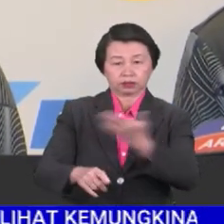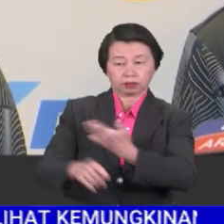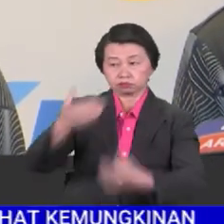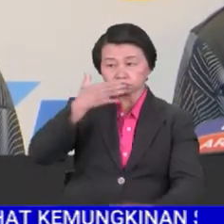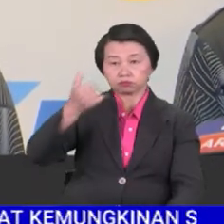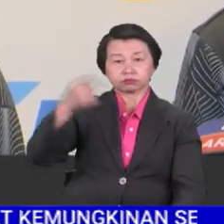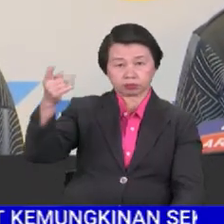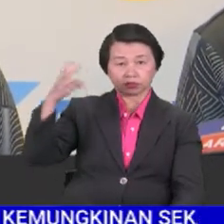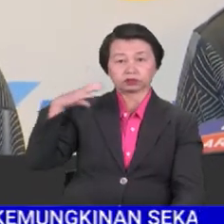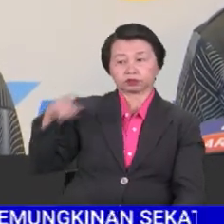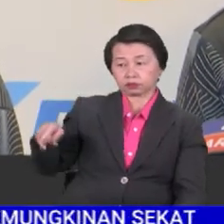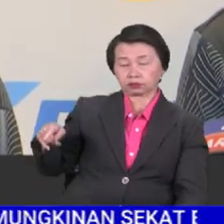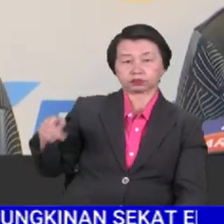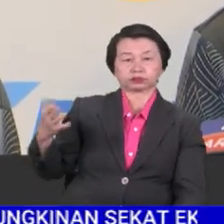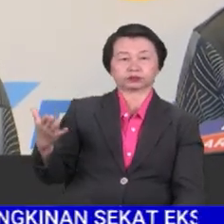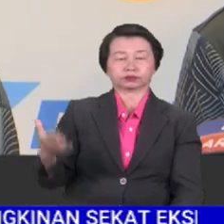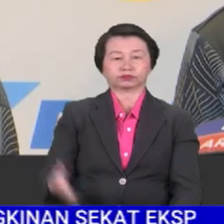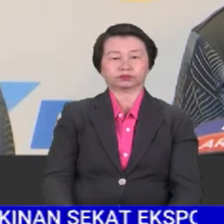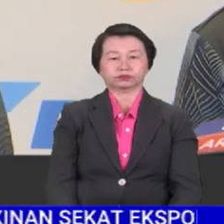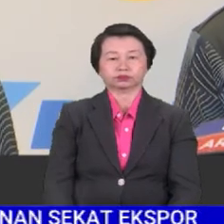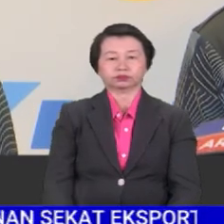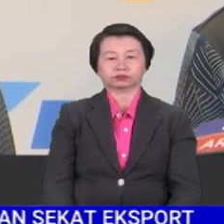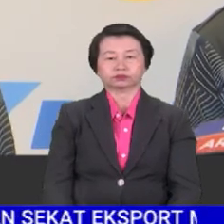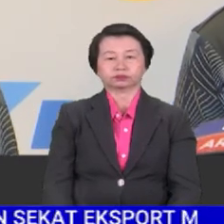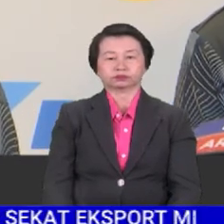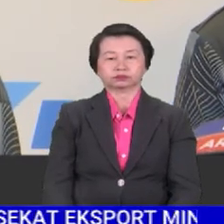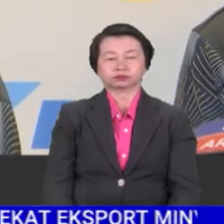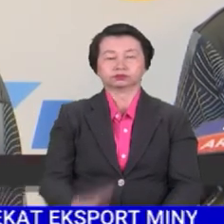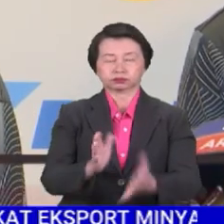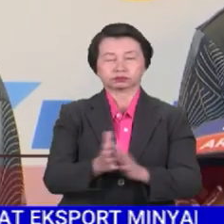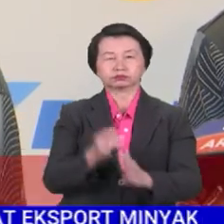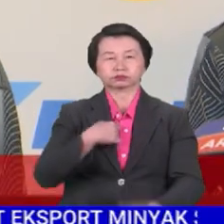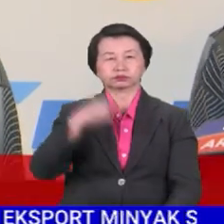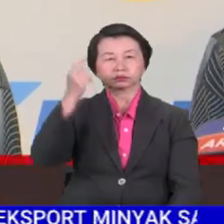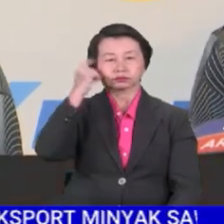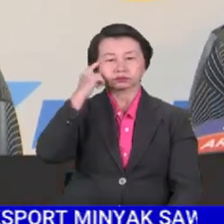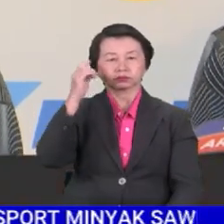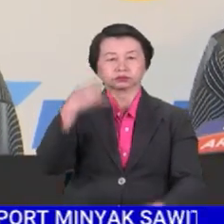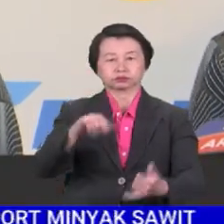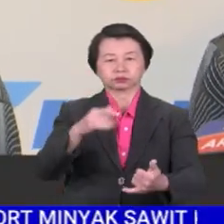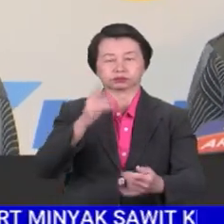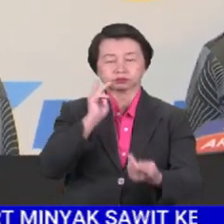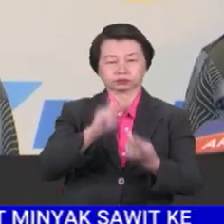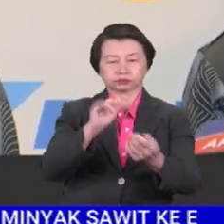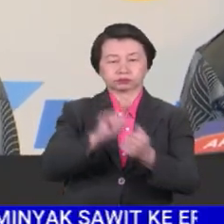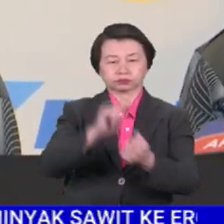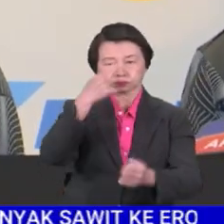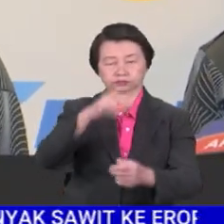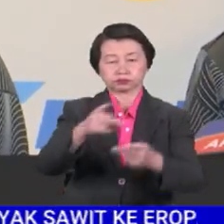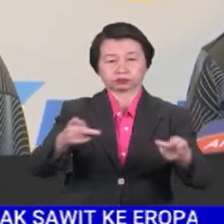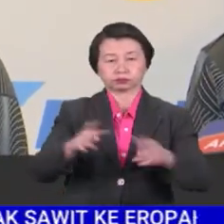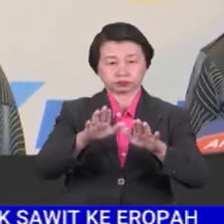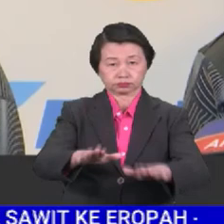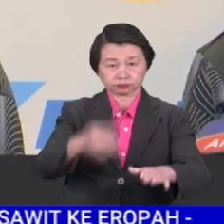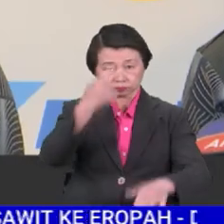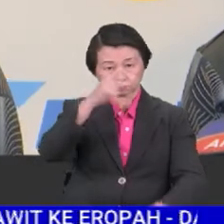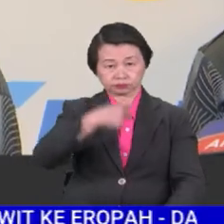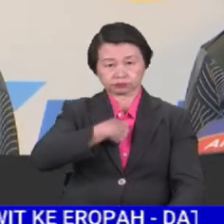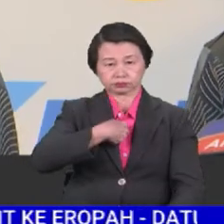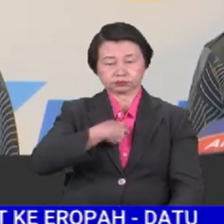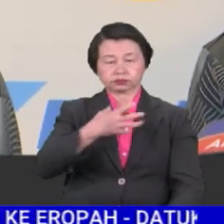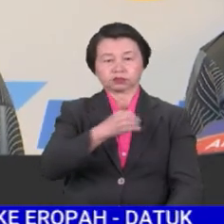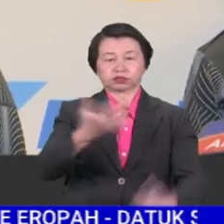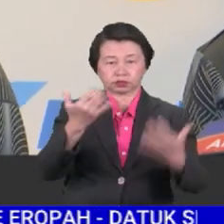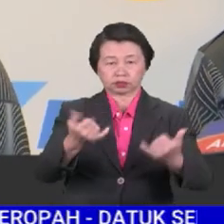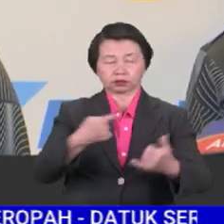best selection. Would you believe it? So I think it's the good place for me. It's the good place now, and I